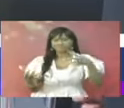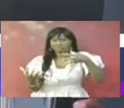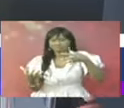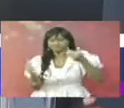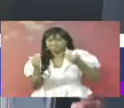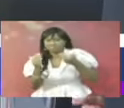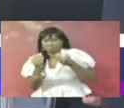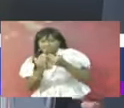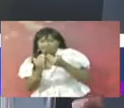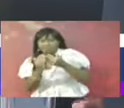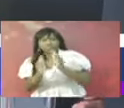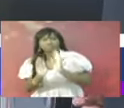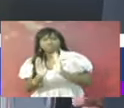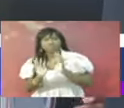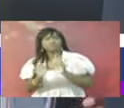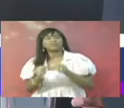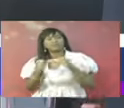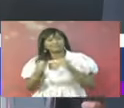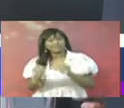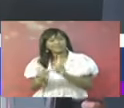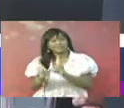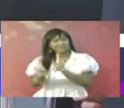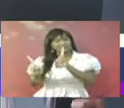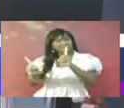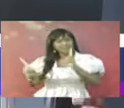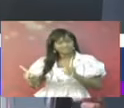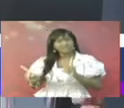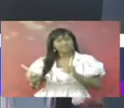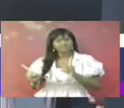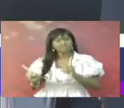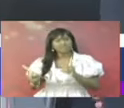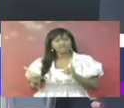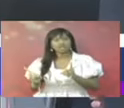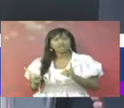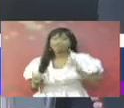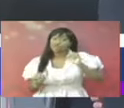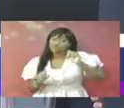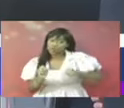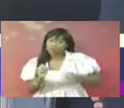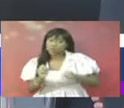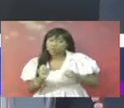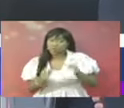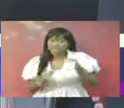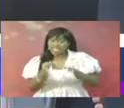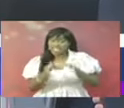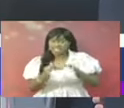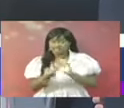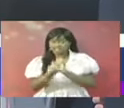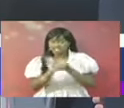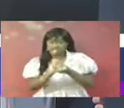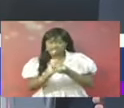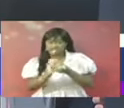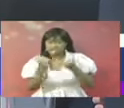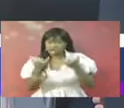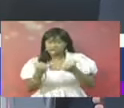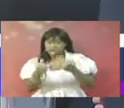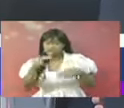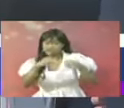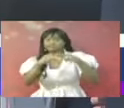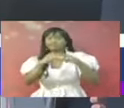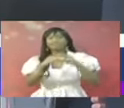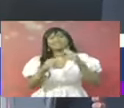There's time. All of these things are the things that are going to determine whether or not we see a rapid change in the direction of this trend or